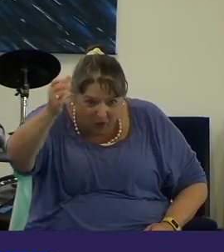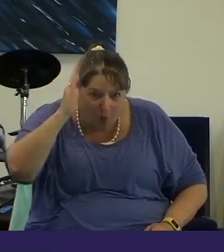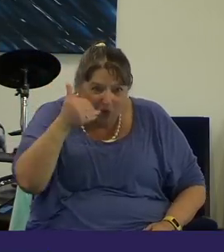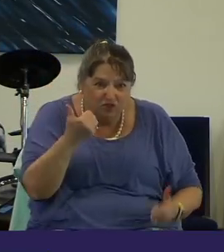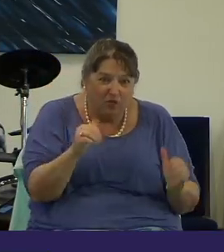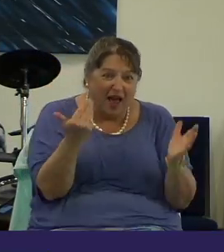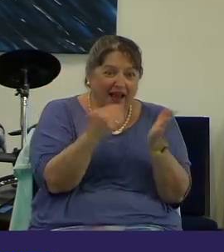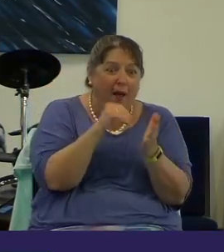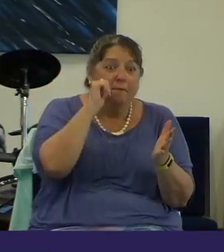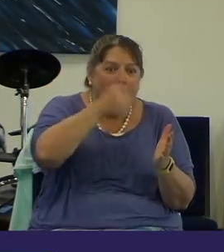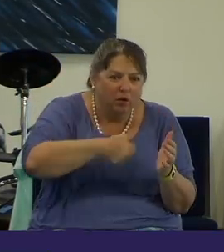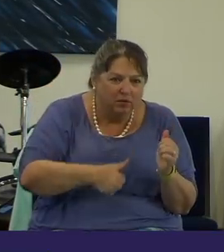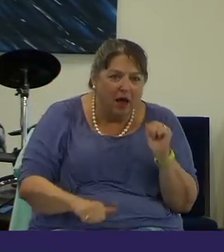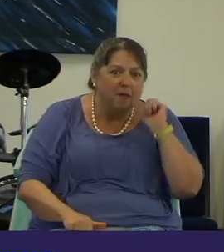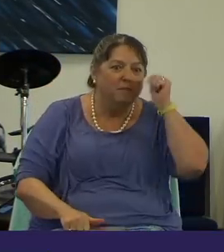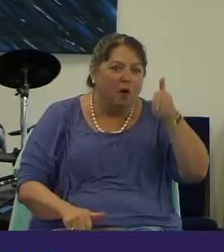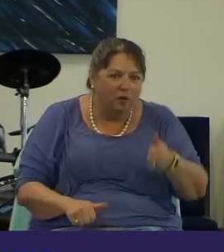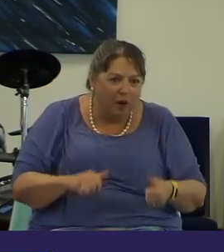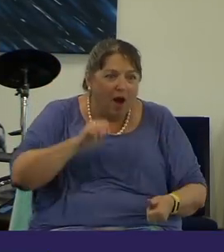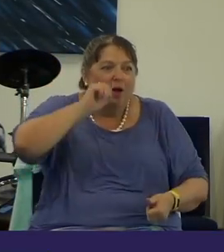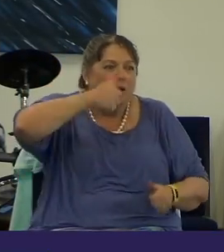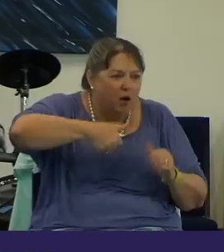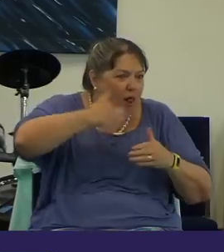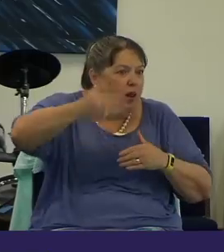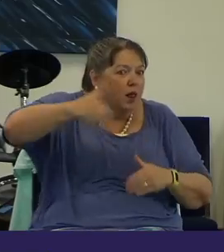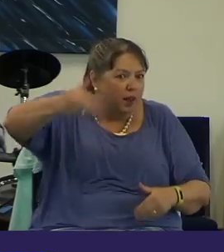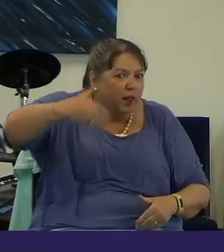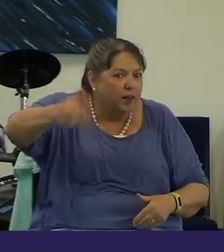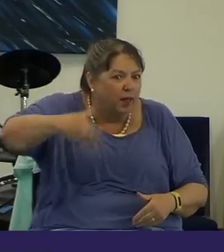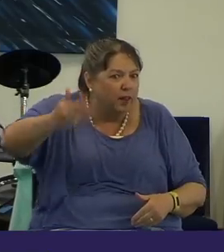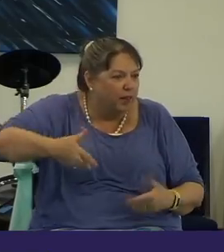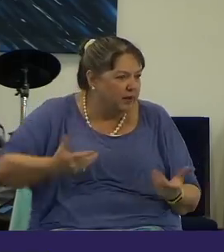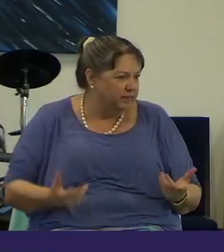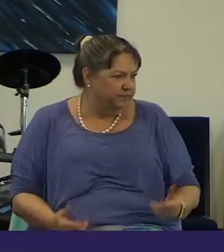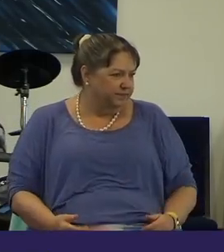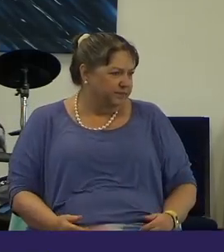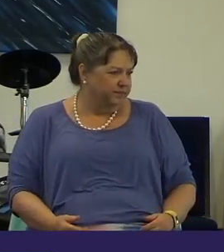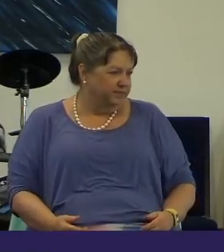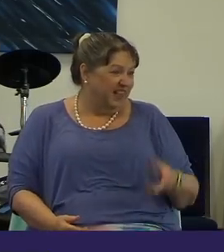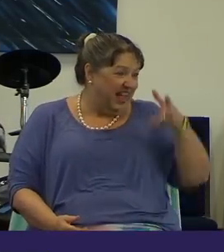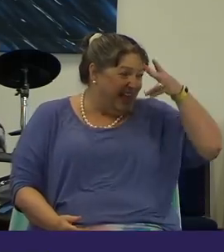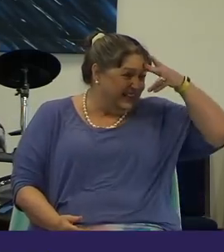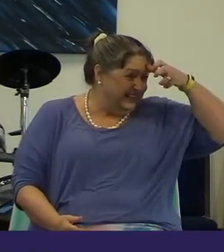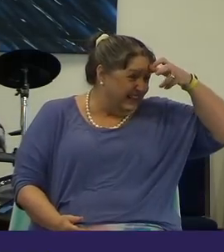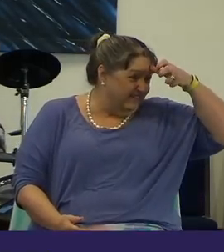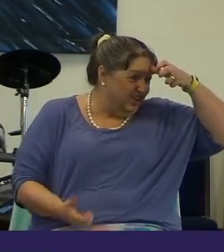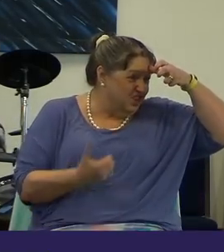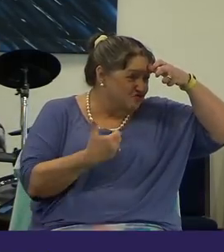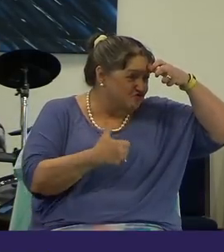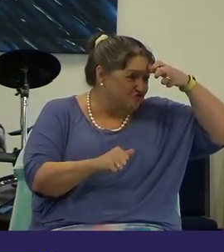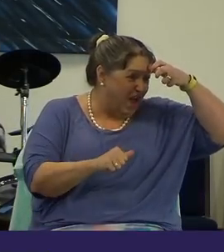tomorrow. And it'll happen on Thursday and Friday as well. And so what he does is he breaks, and he's still